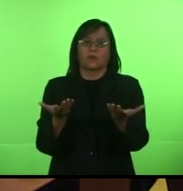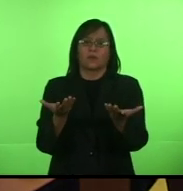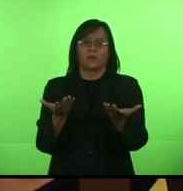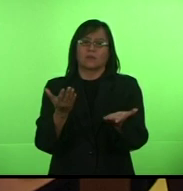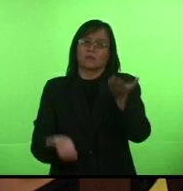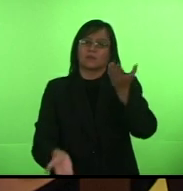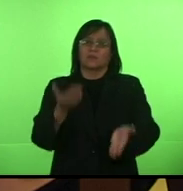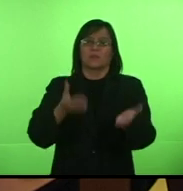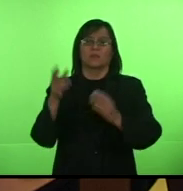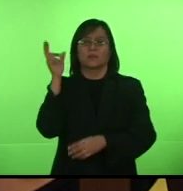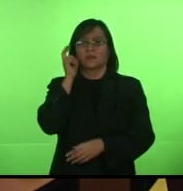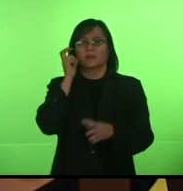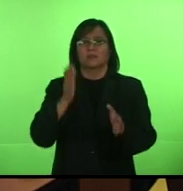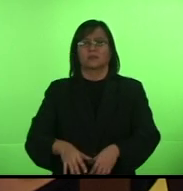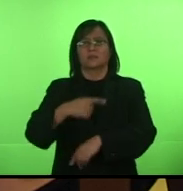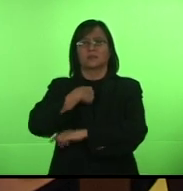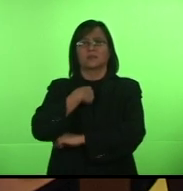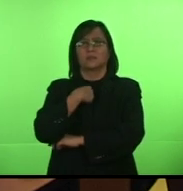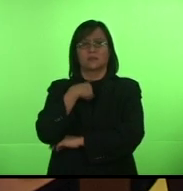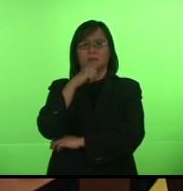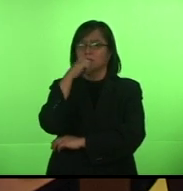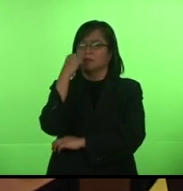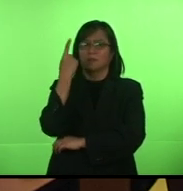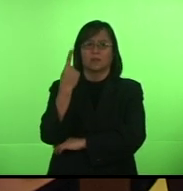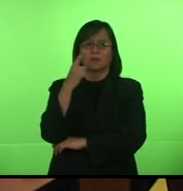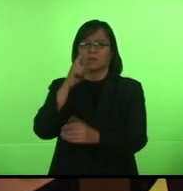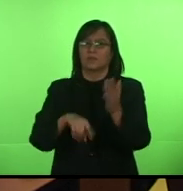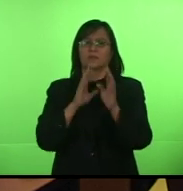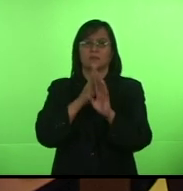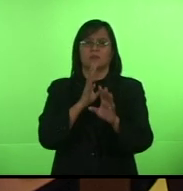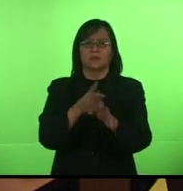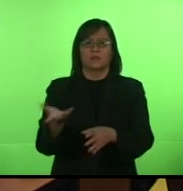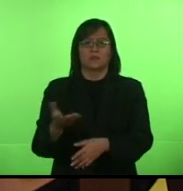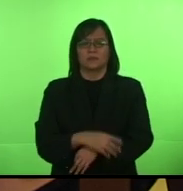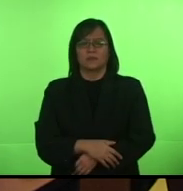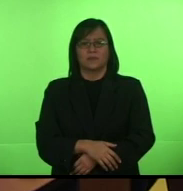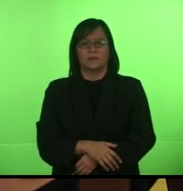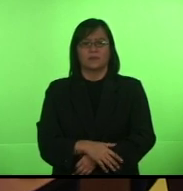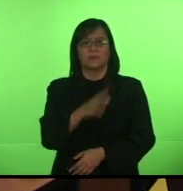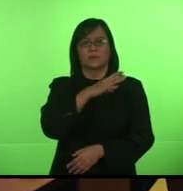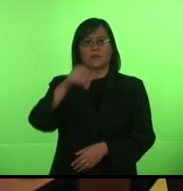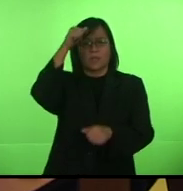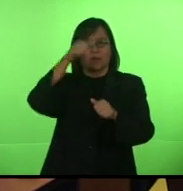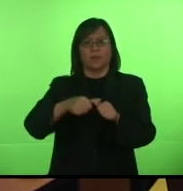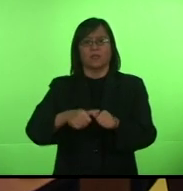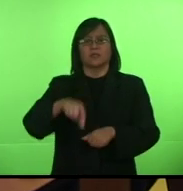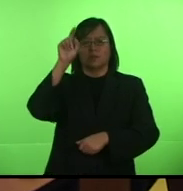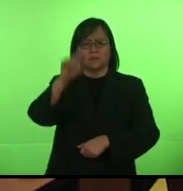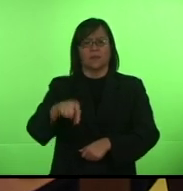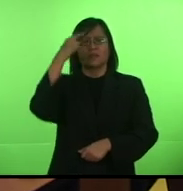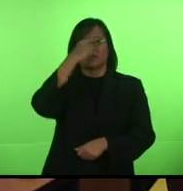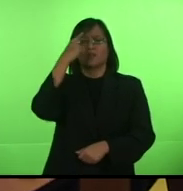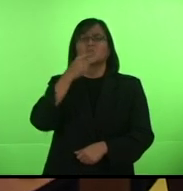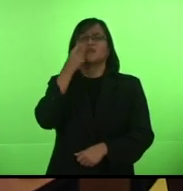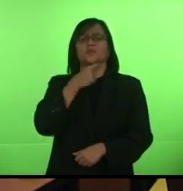to I'm not sure whether the listener understands what you're trying to say. Okay? And